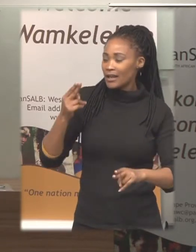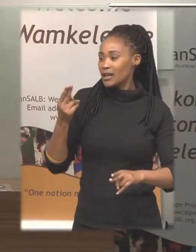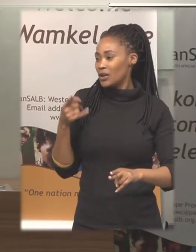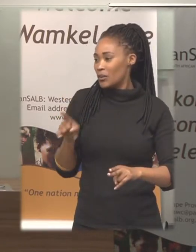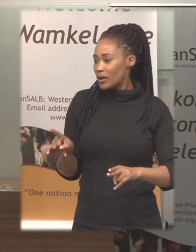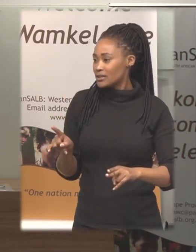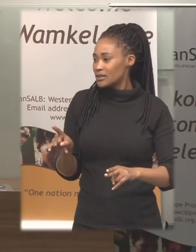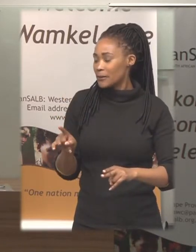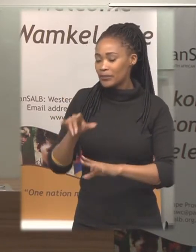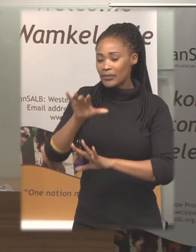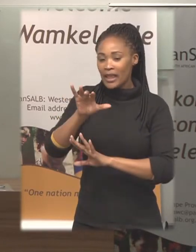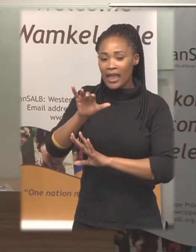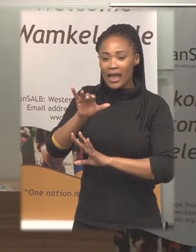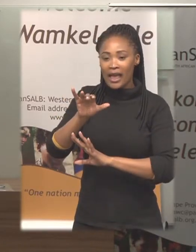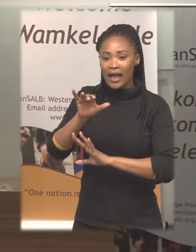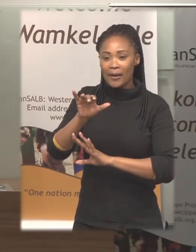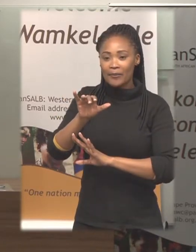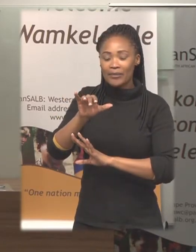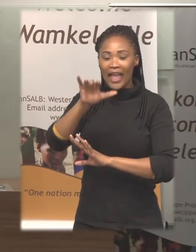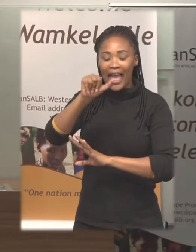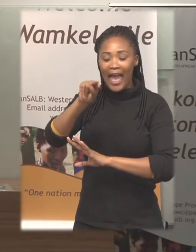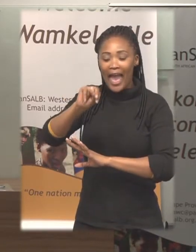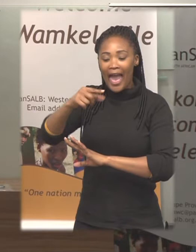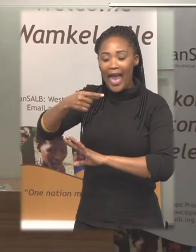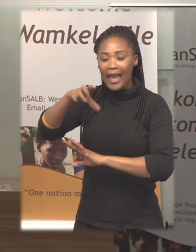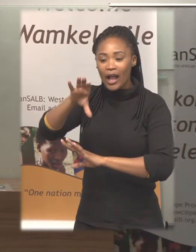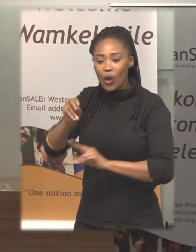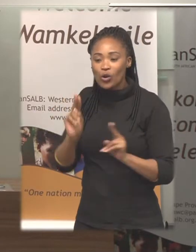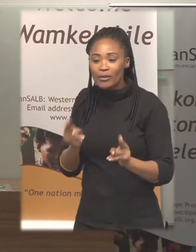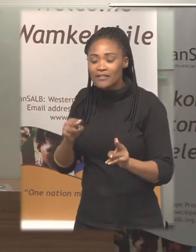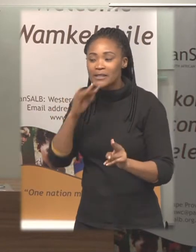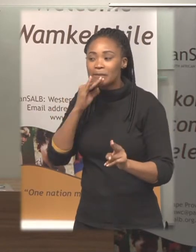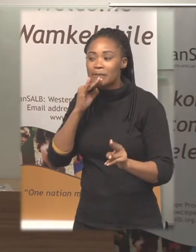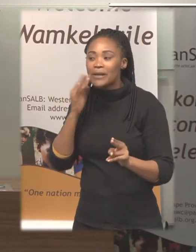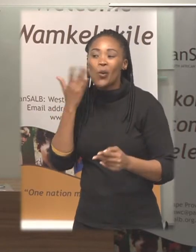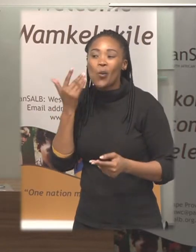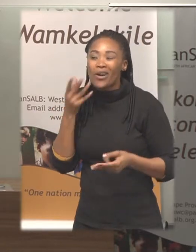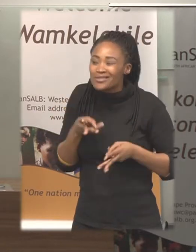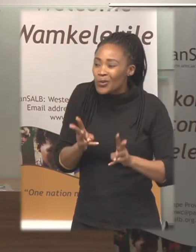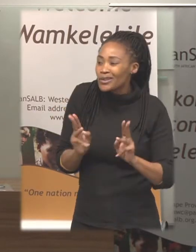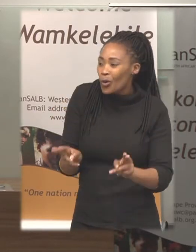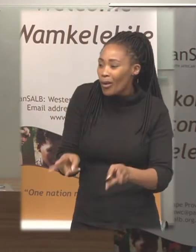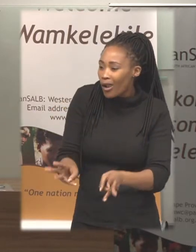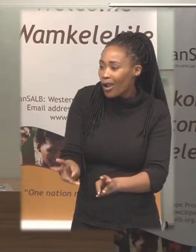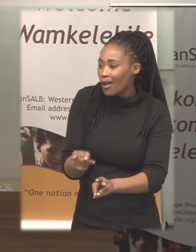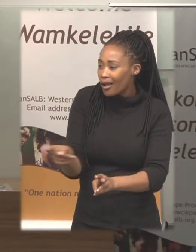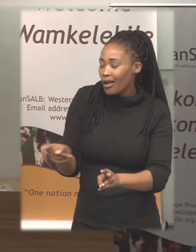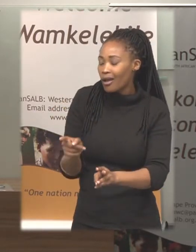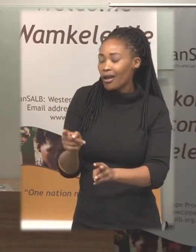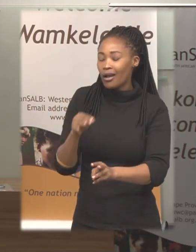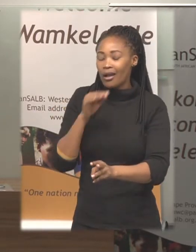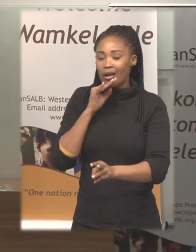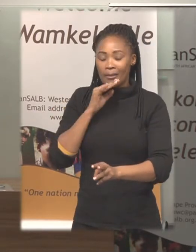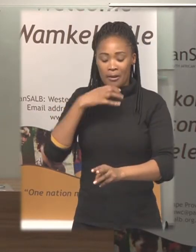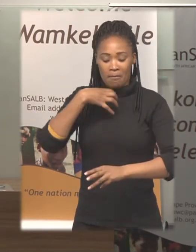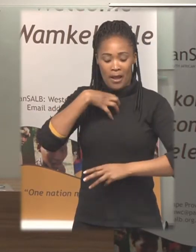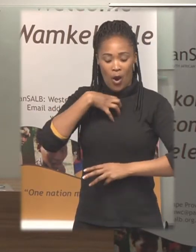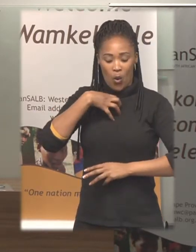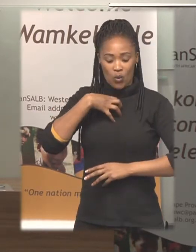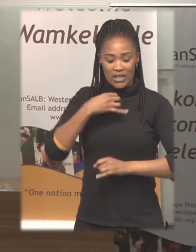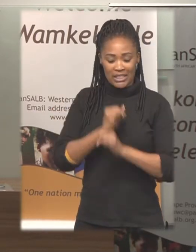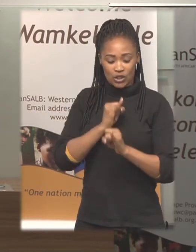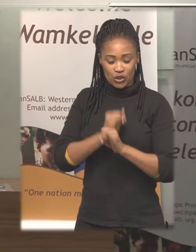an example of Anglo-normativity, I want to bring this up to my own institution which is a deeply